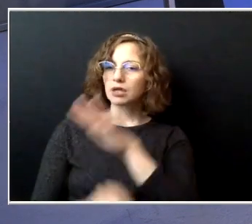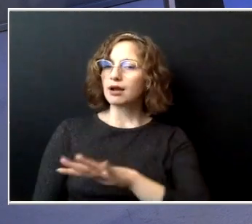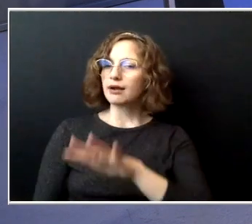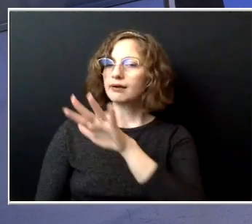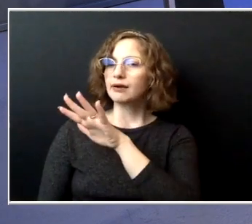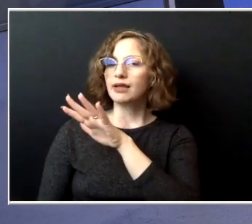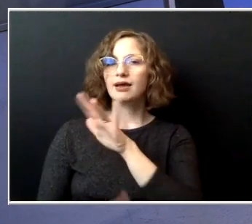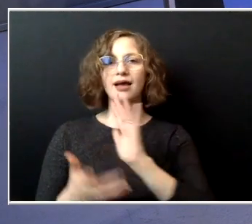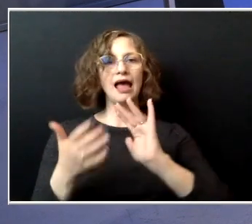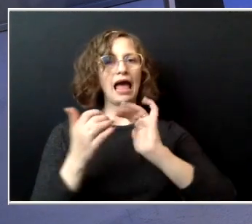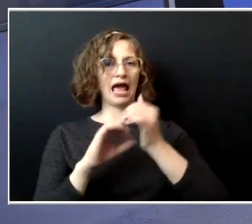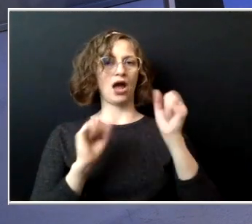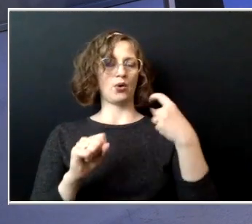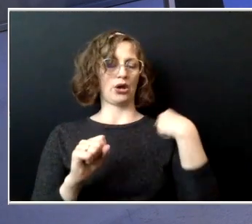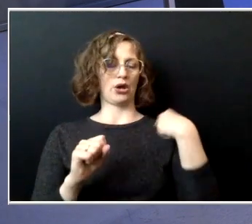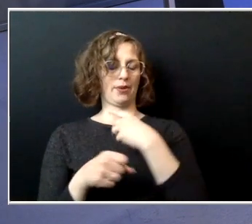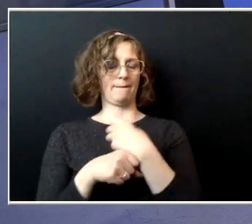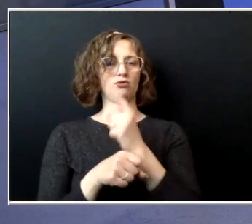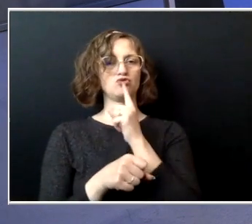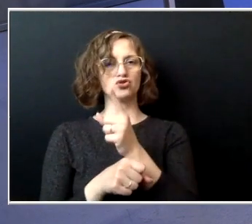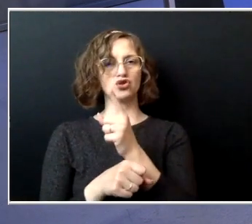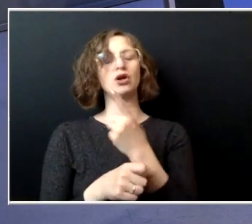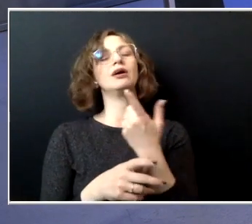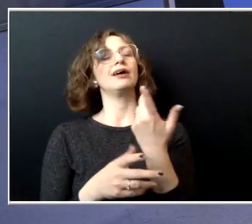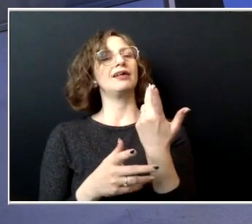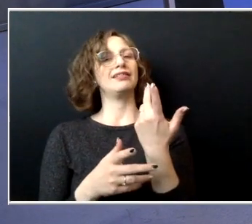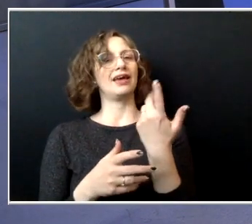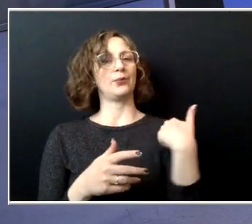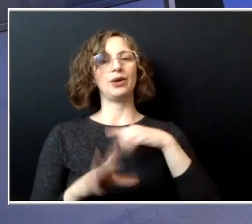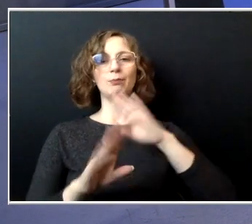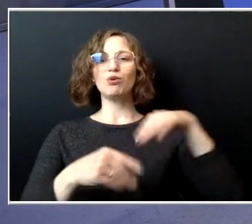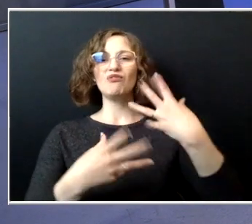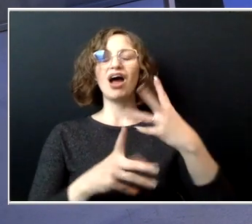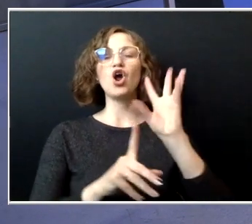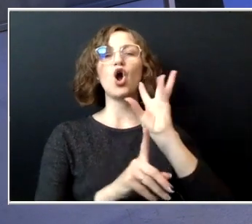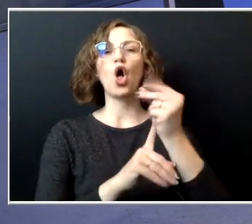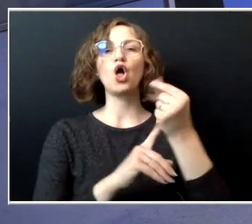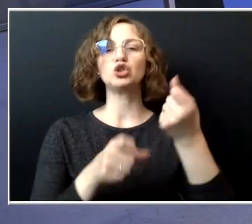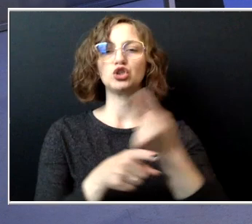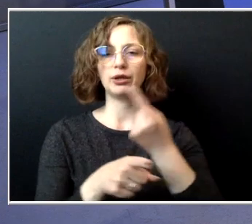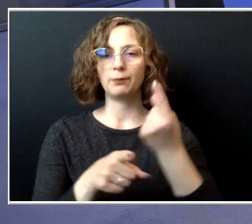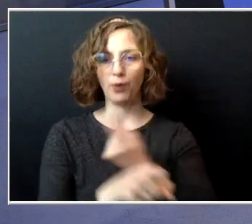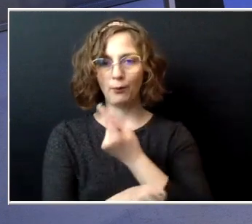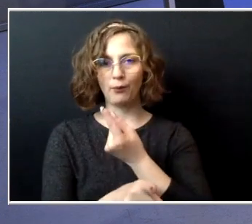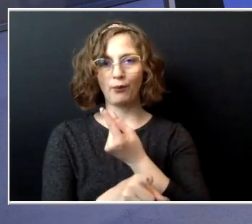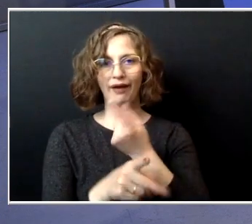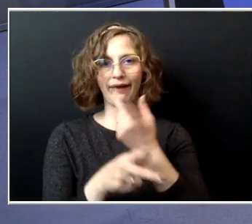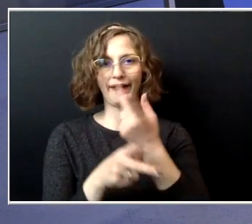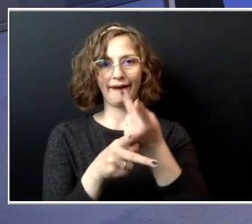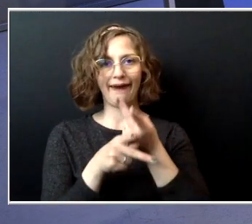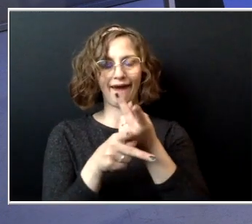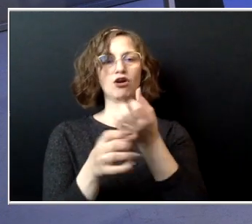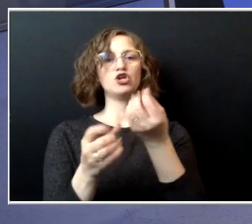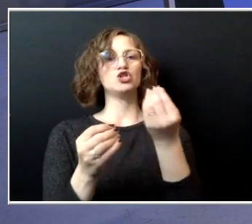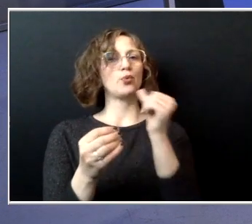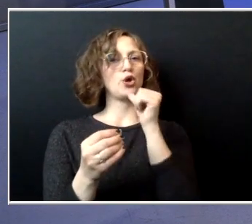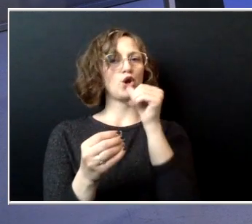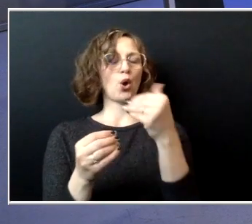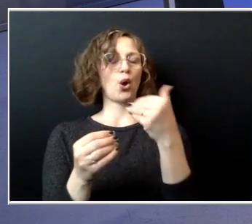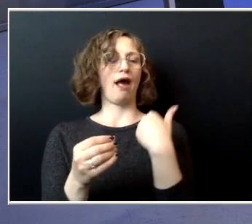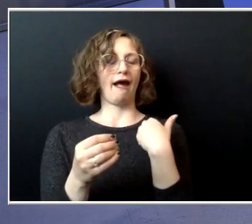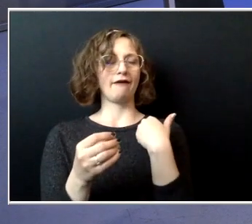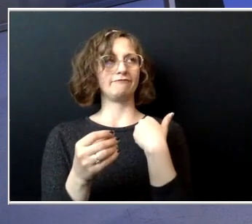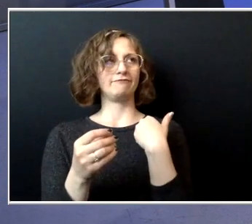Health System helps provide culturally appropriate care so we don't have effectively a desert right here in the middle of our own